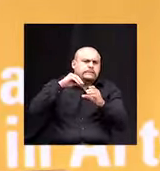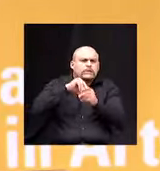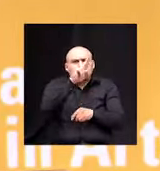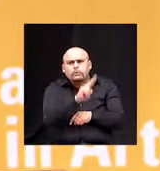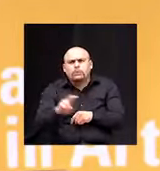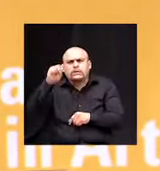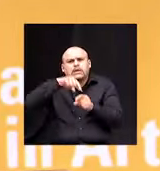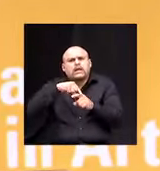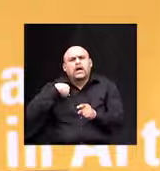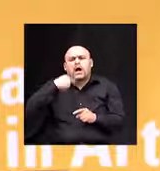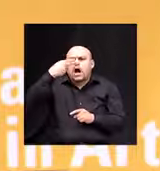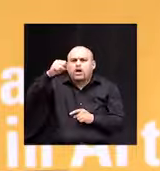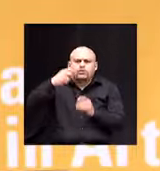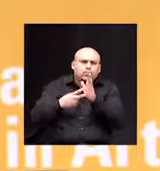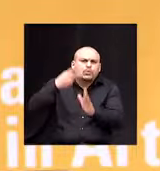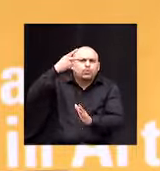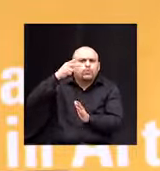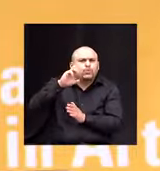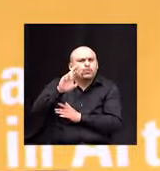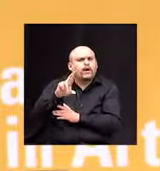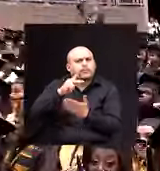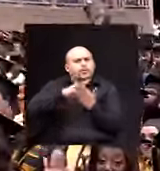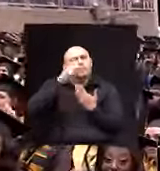in our high school dual credit program.